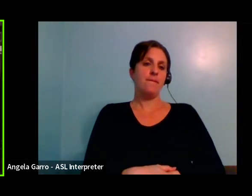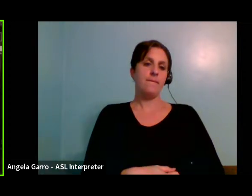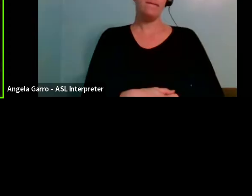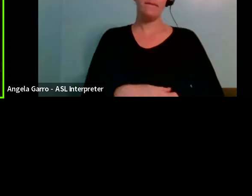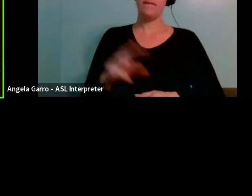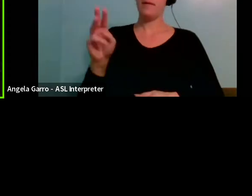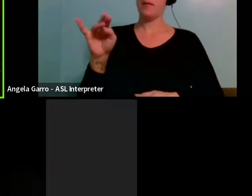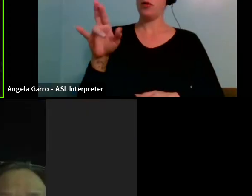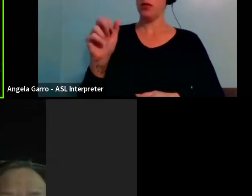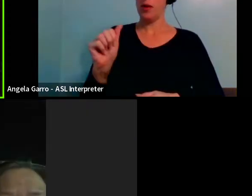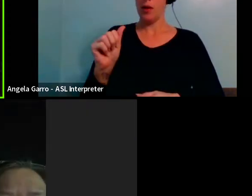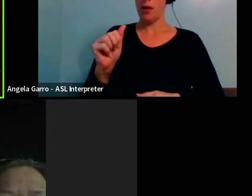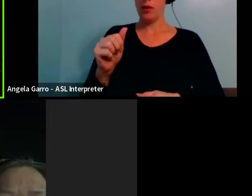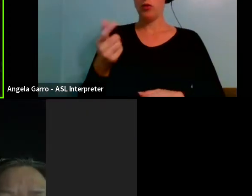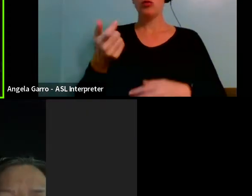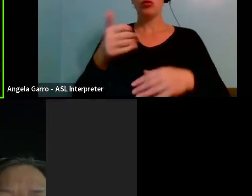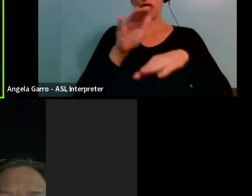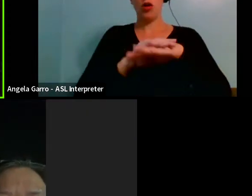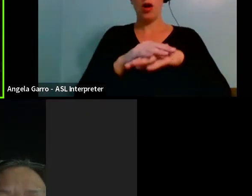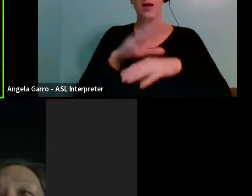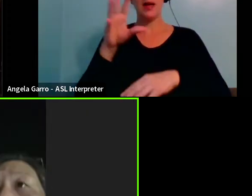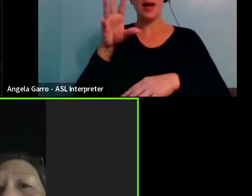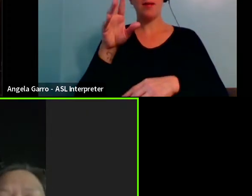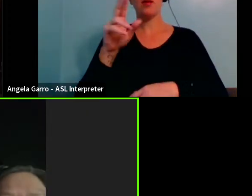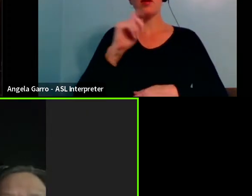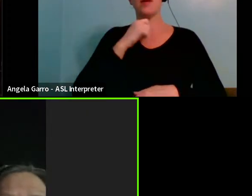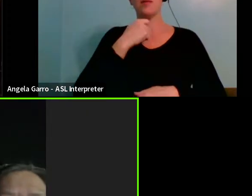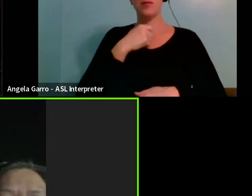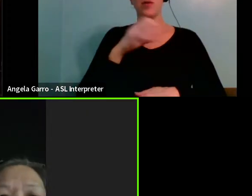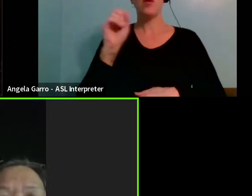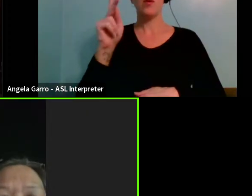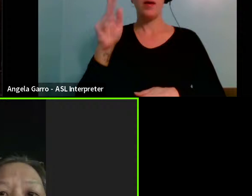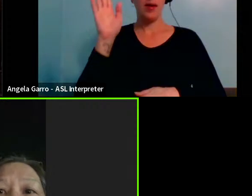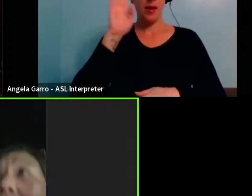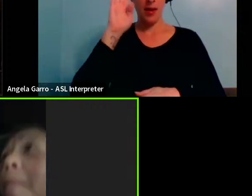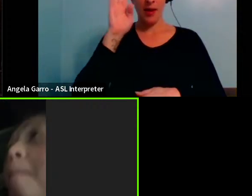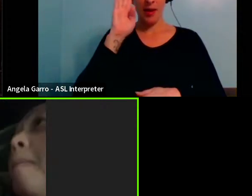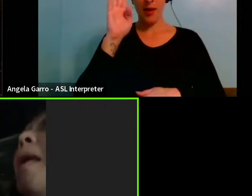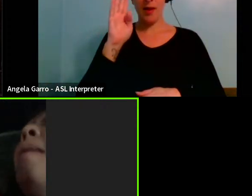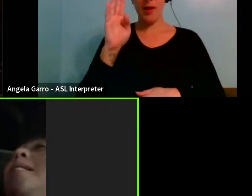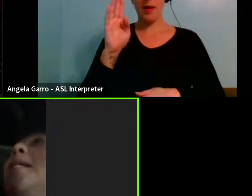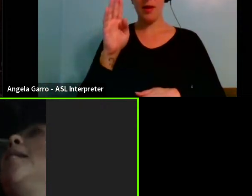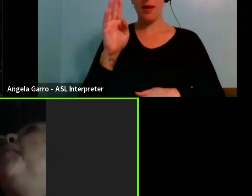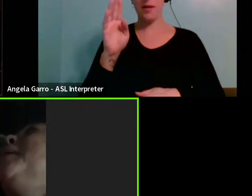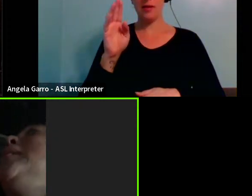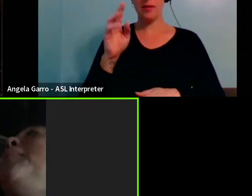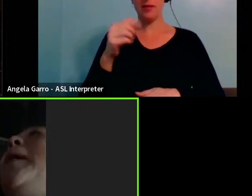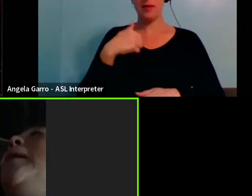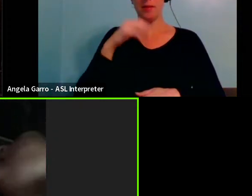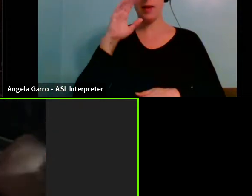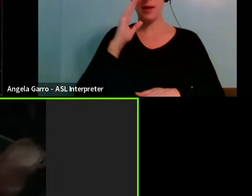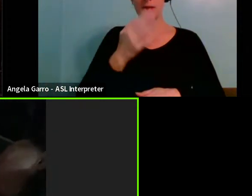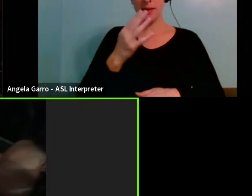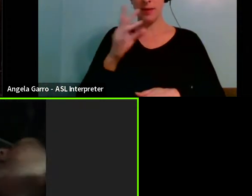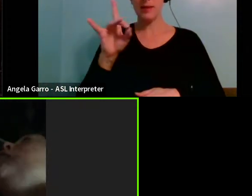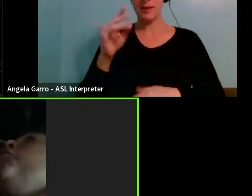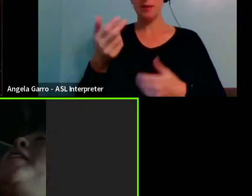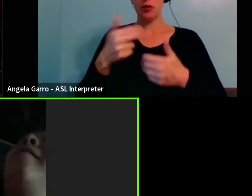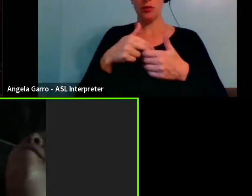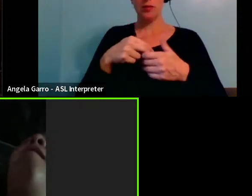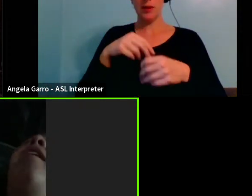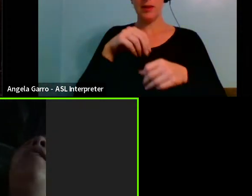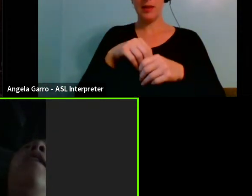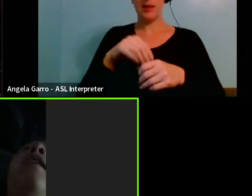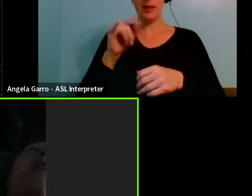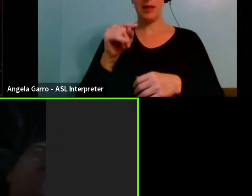Maria? You may turn on your camera and unmute. Okay, hi. Hi. My son did participate in that and he